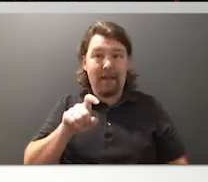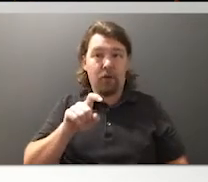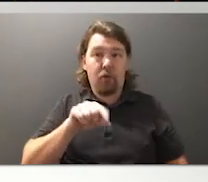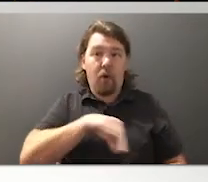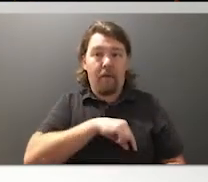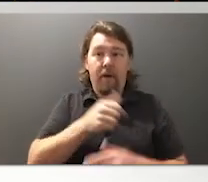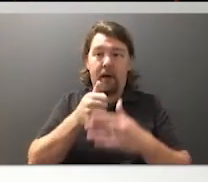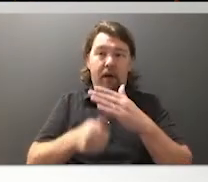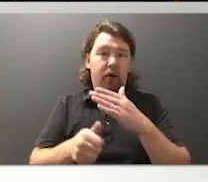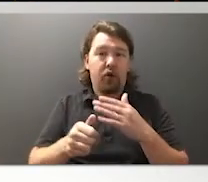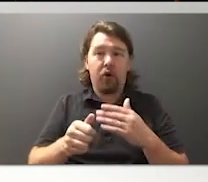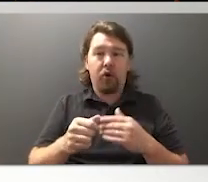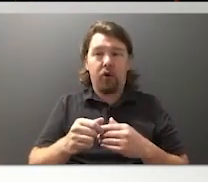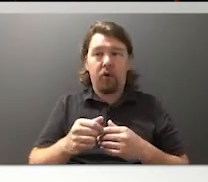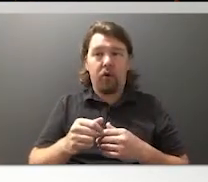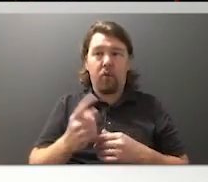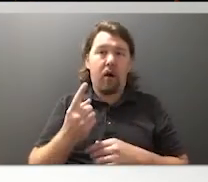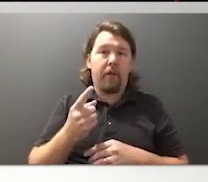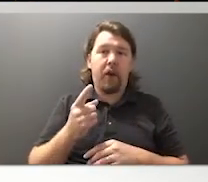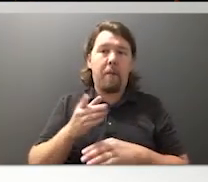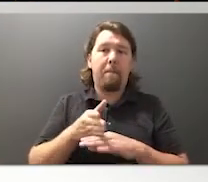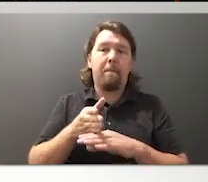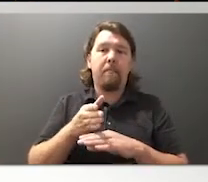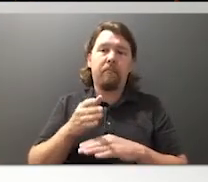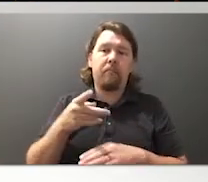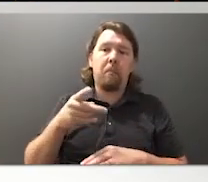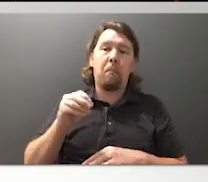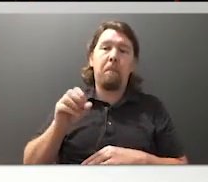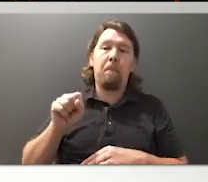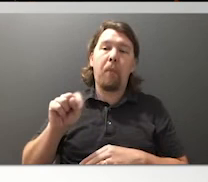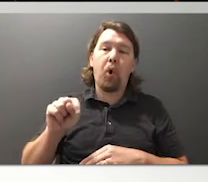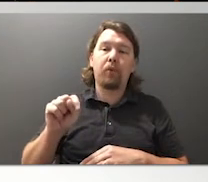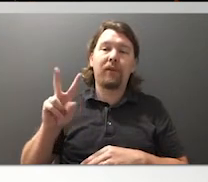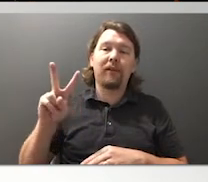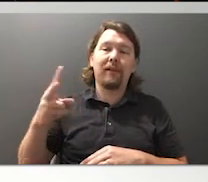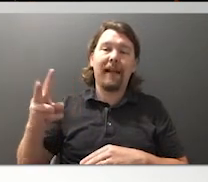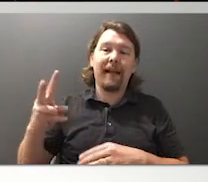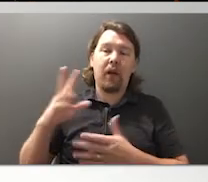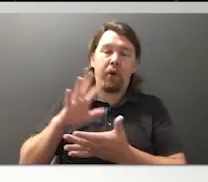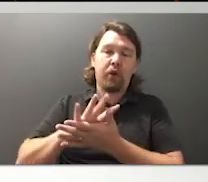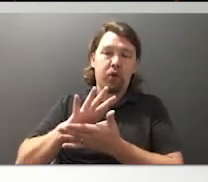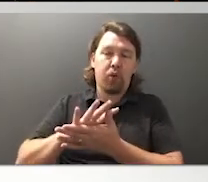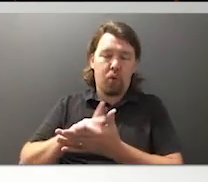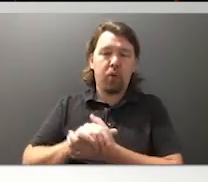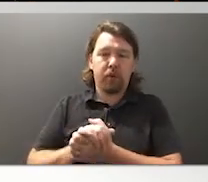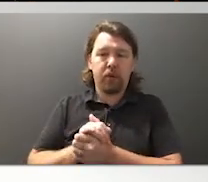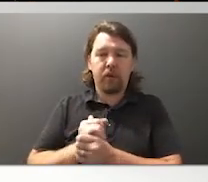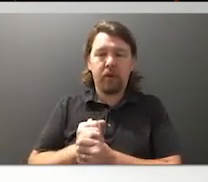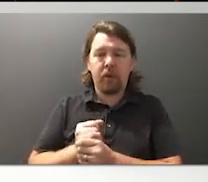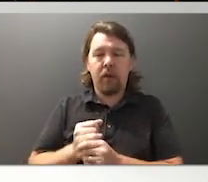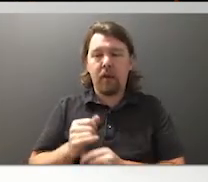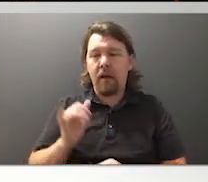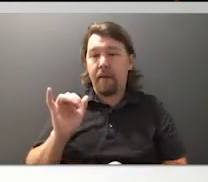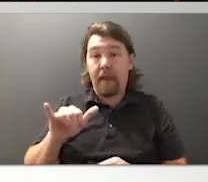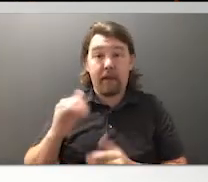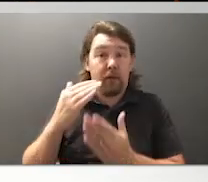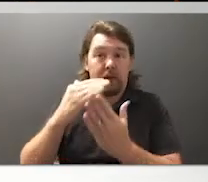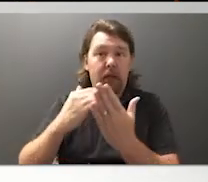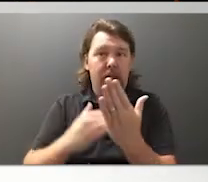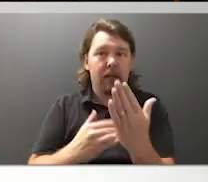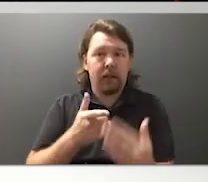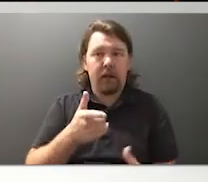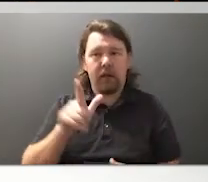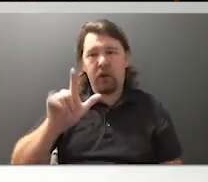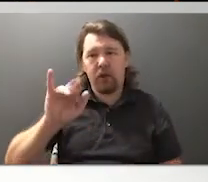post-secondary schools, eligible schools, and those are, yes, right. So those are listed, like there's links in